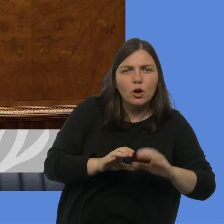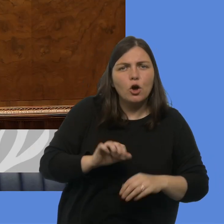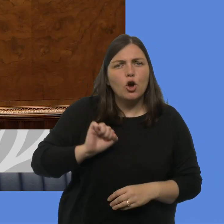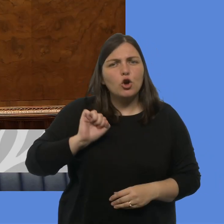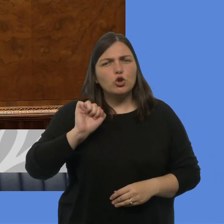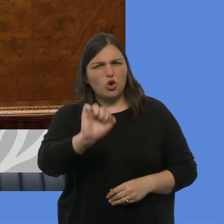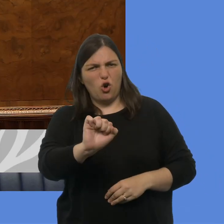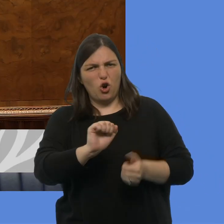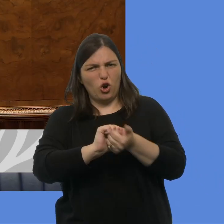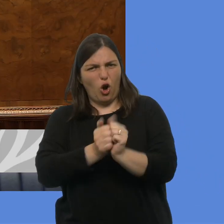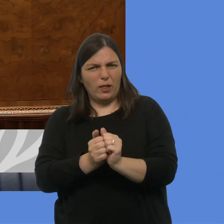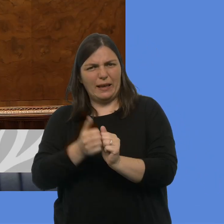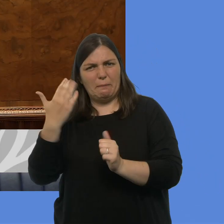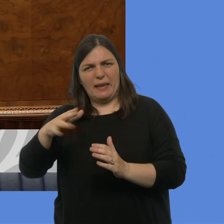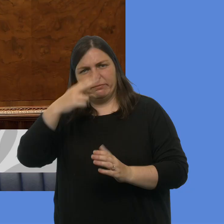SHIT hole.